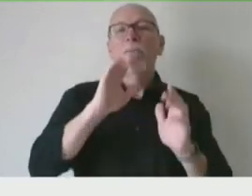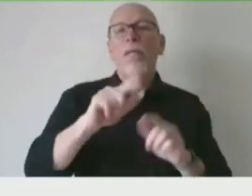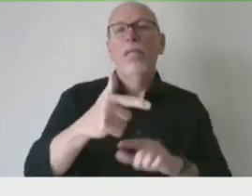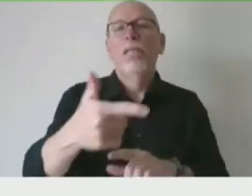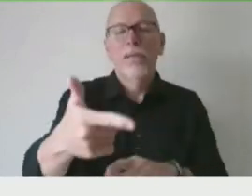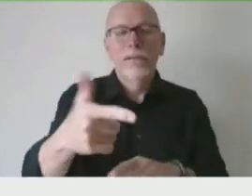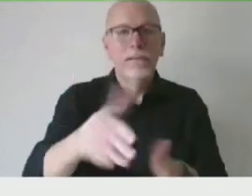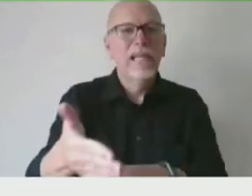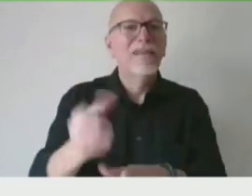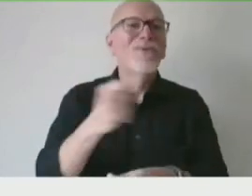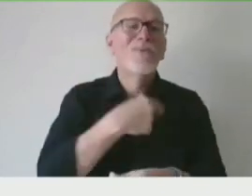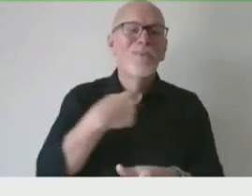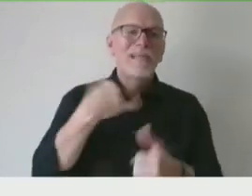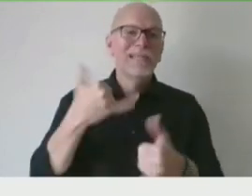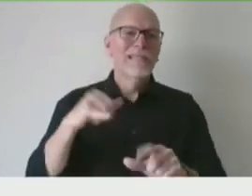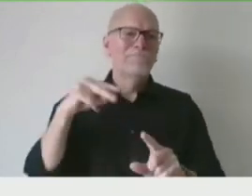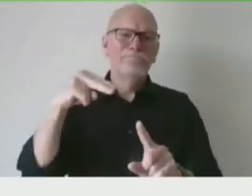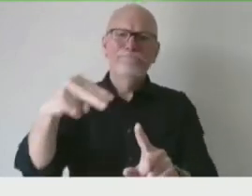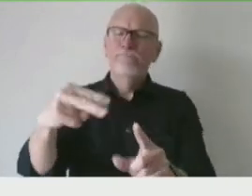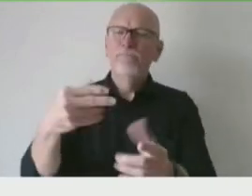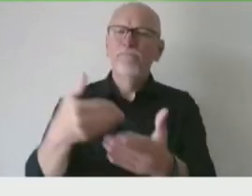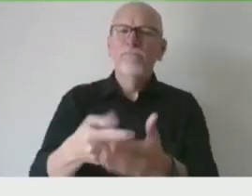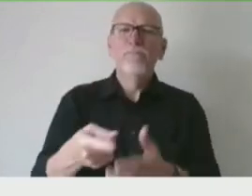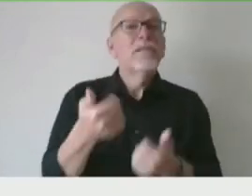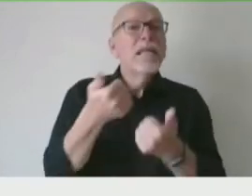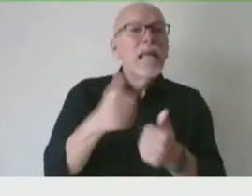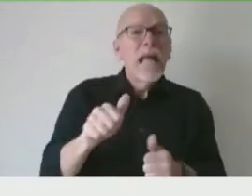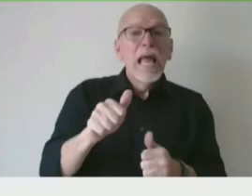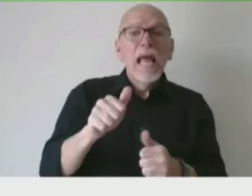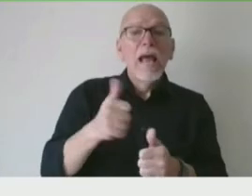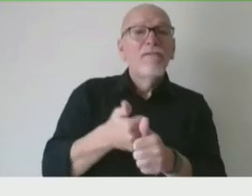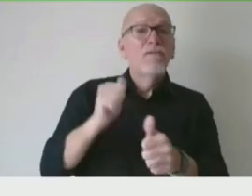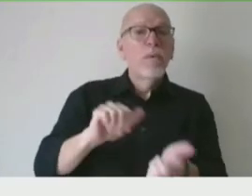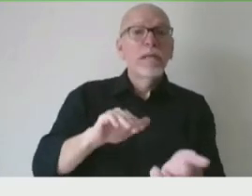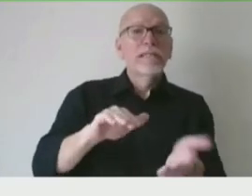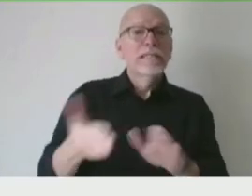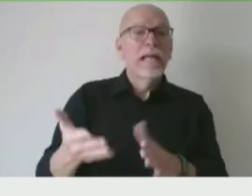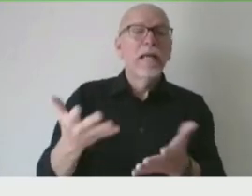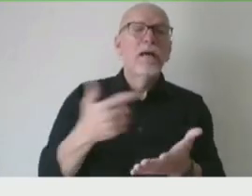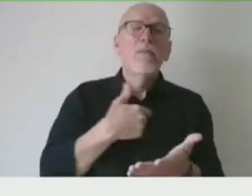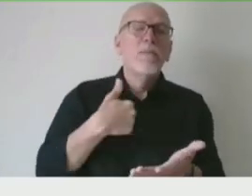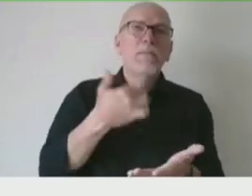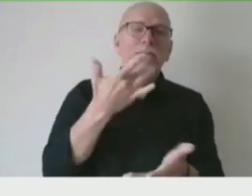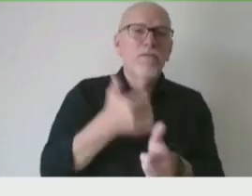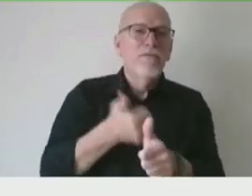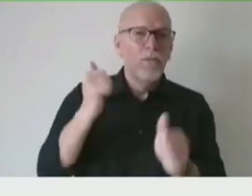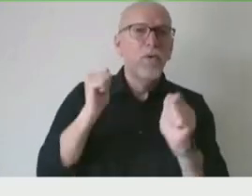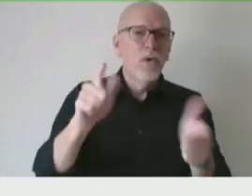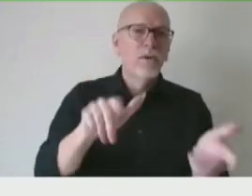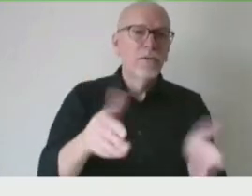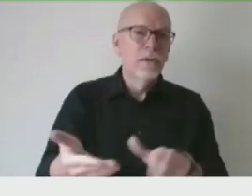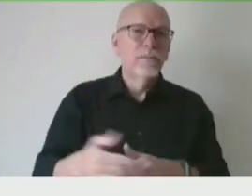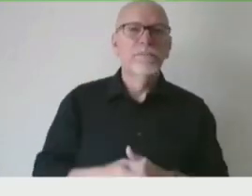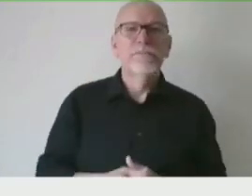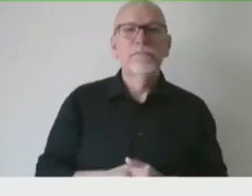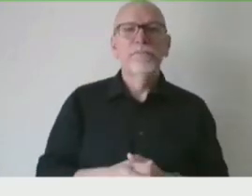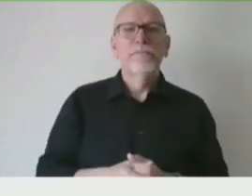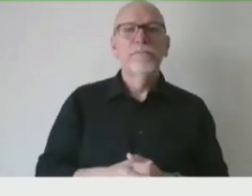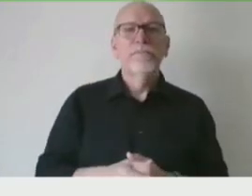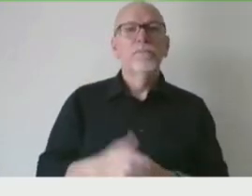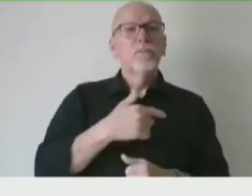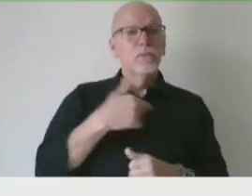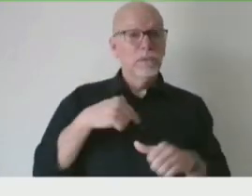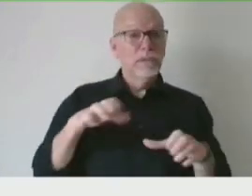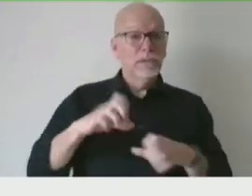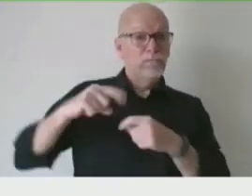this closely. Any preventable death is one death too many to our mind. As we have done throughout this pandemic,